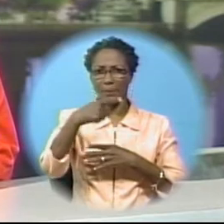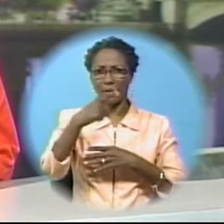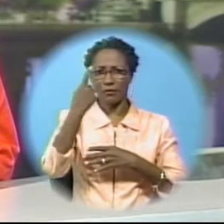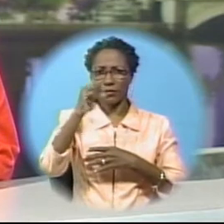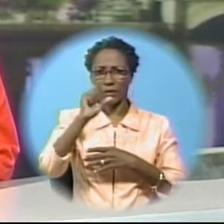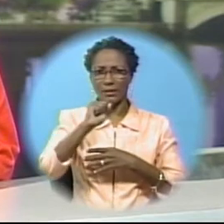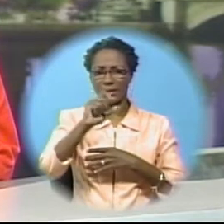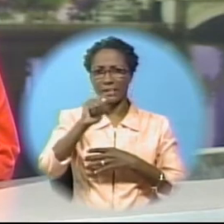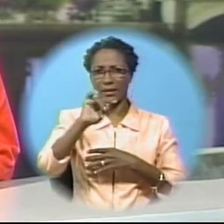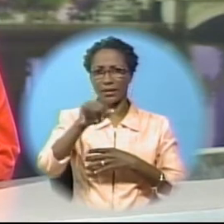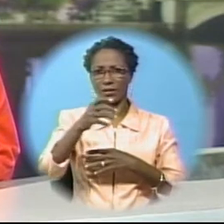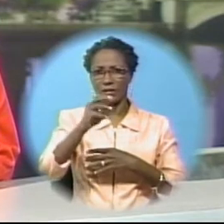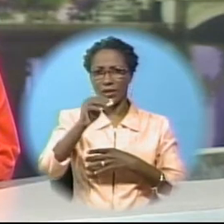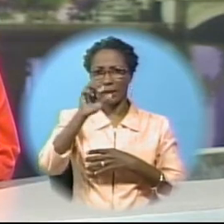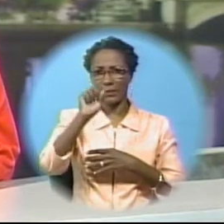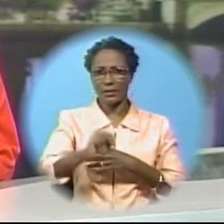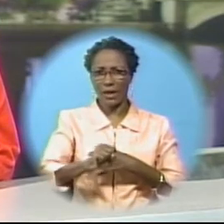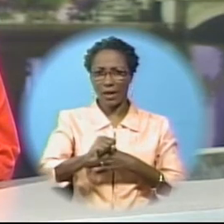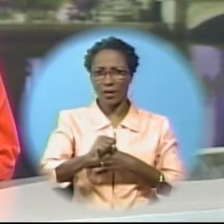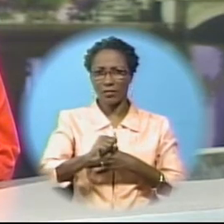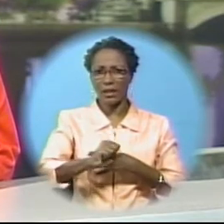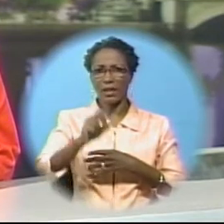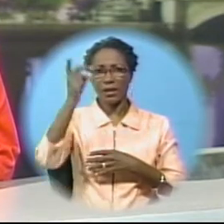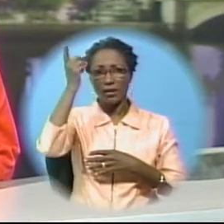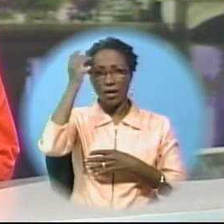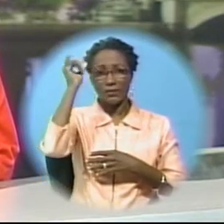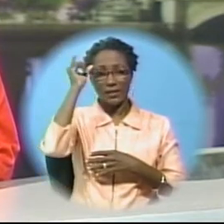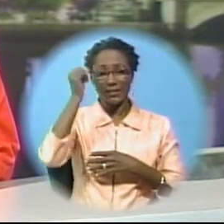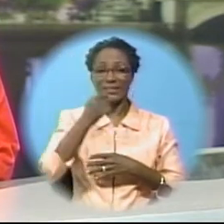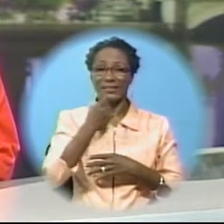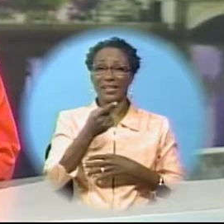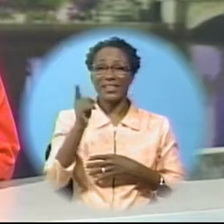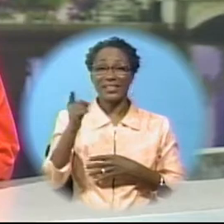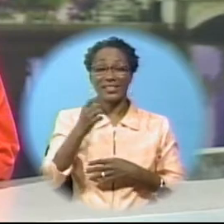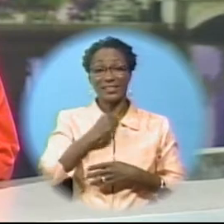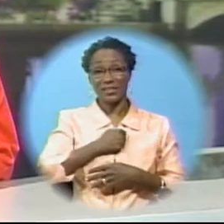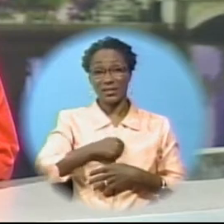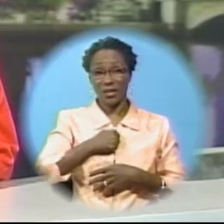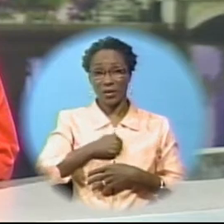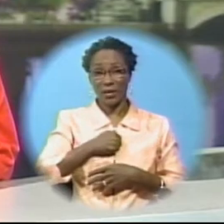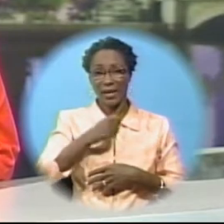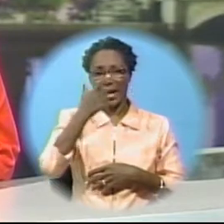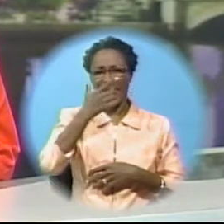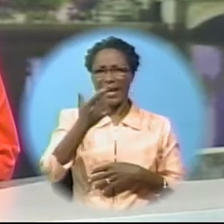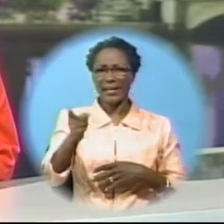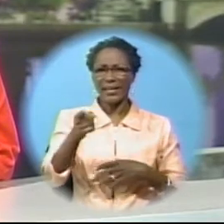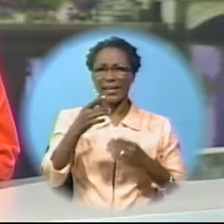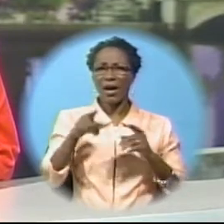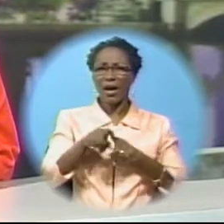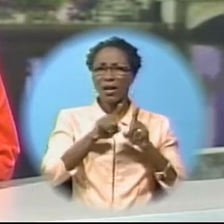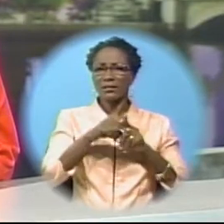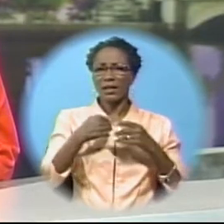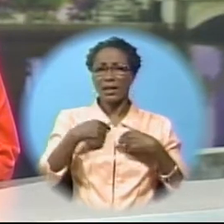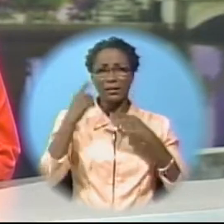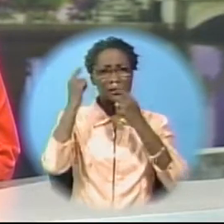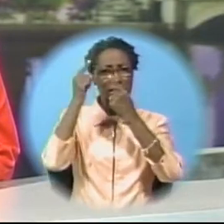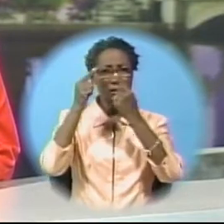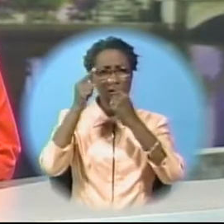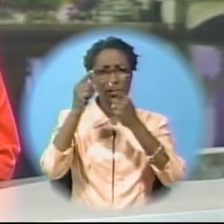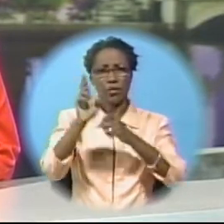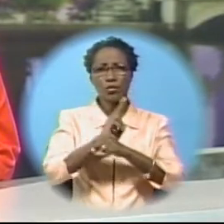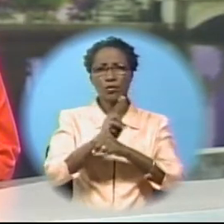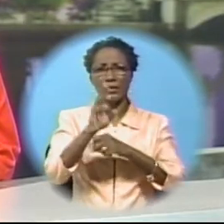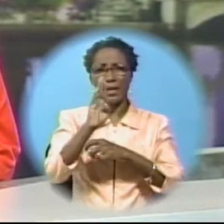St. James South, Donville Ennis, sympathizes with the residents as he too expressed concern about the use of Bagatelle as a